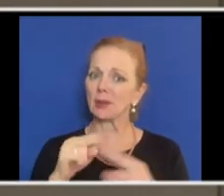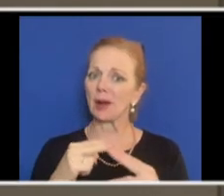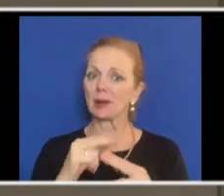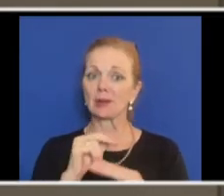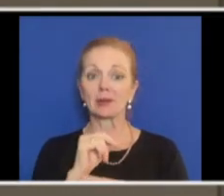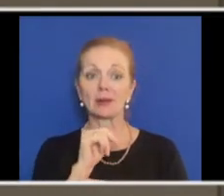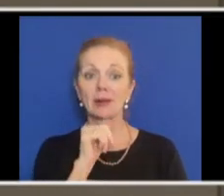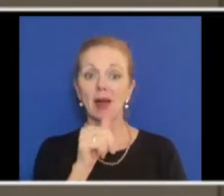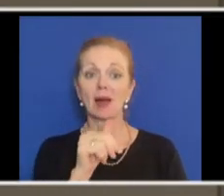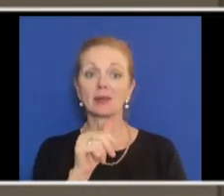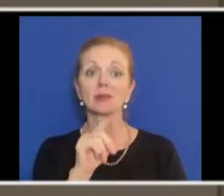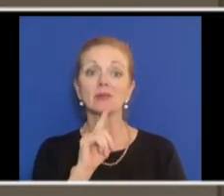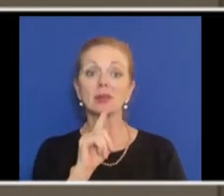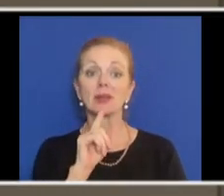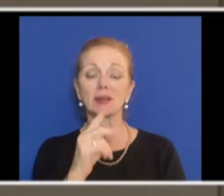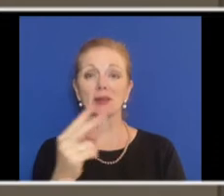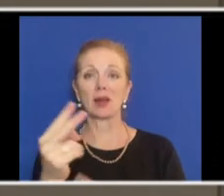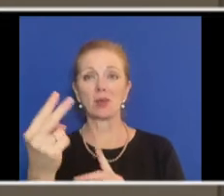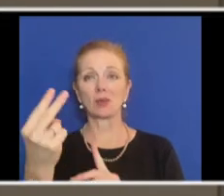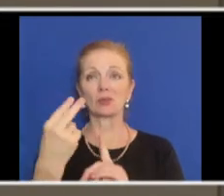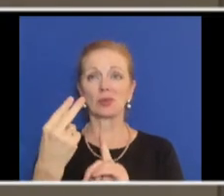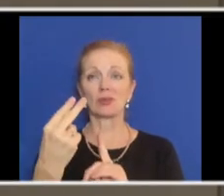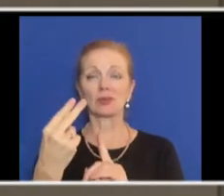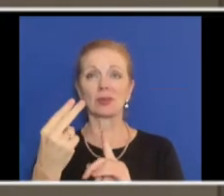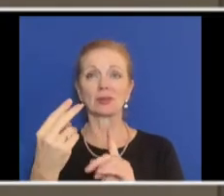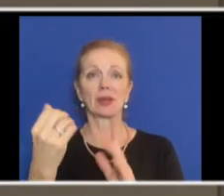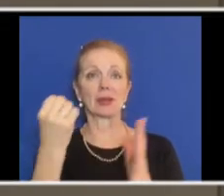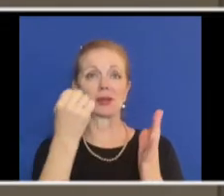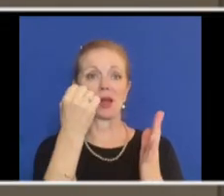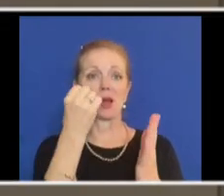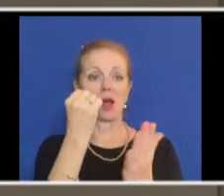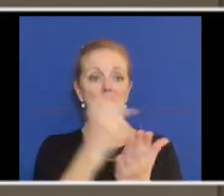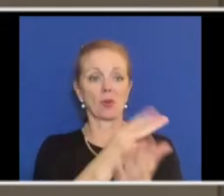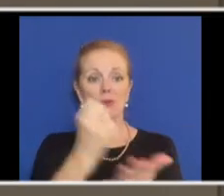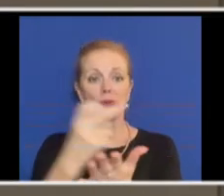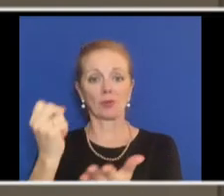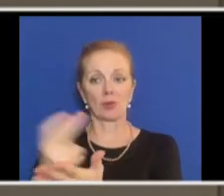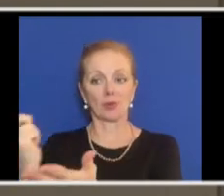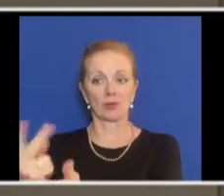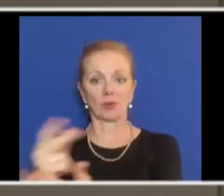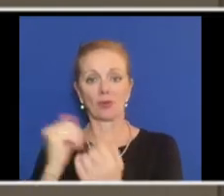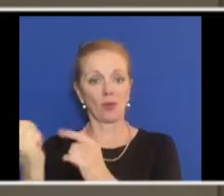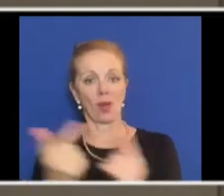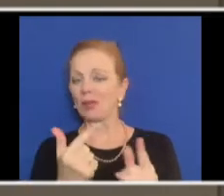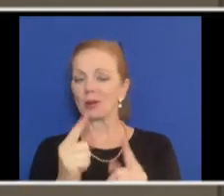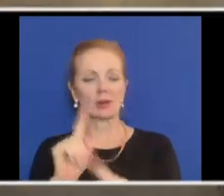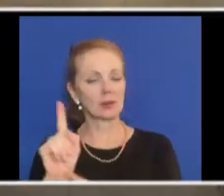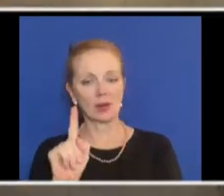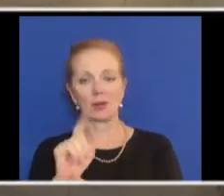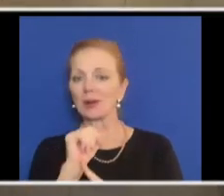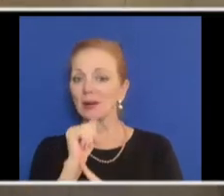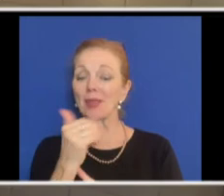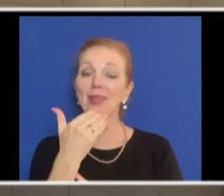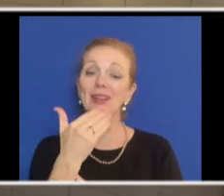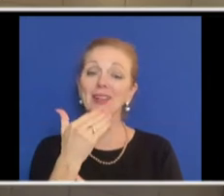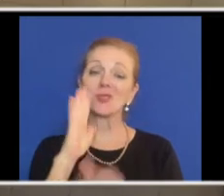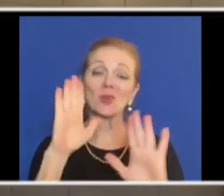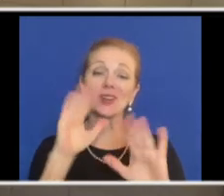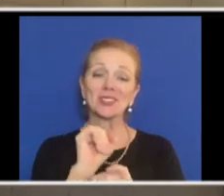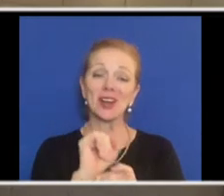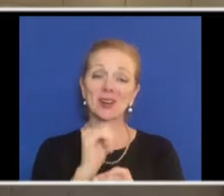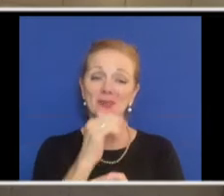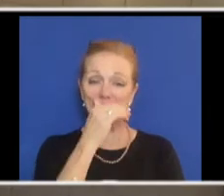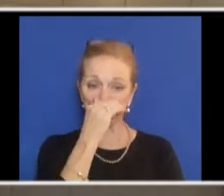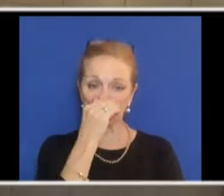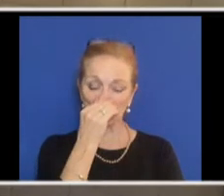being perceived as rubber stamping the petitions so great job thank you Miss